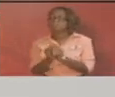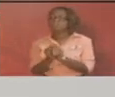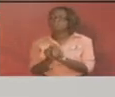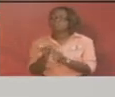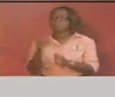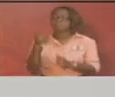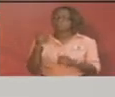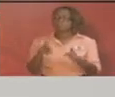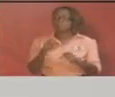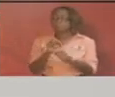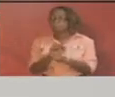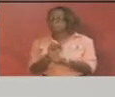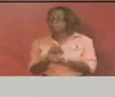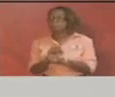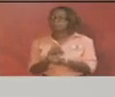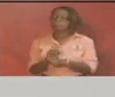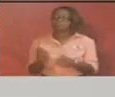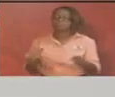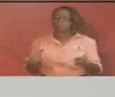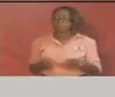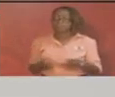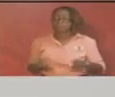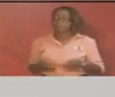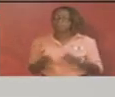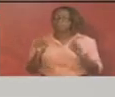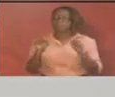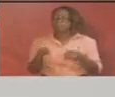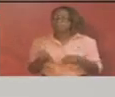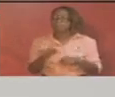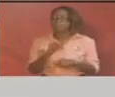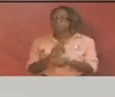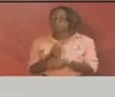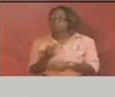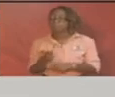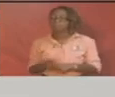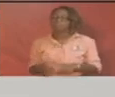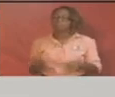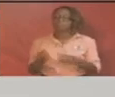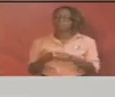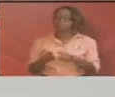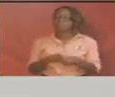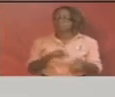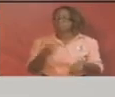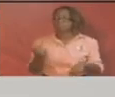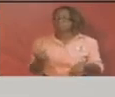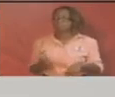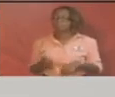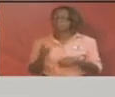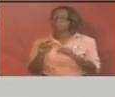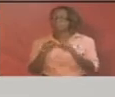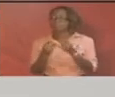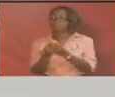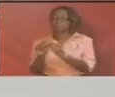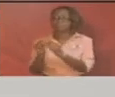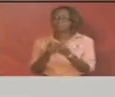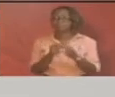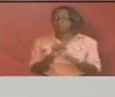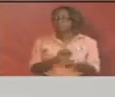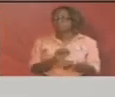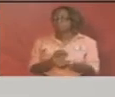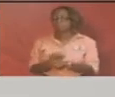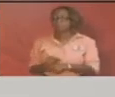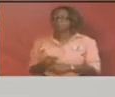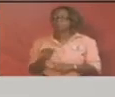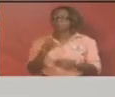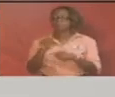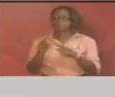any particular area you would have visited with groups of people in the past, usually starting 48 hours prior to the onset